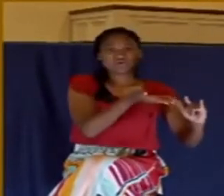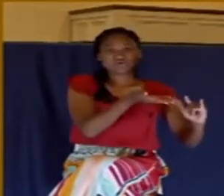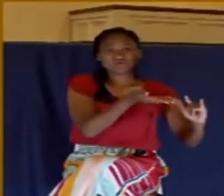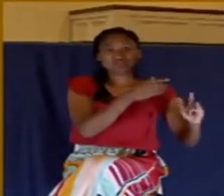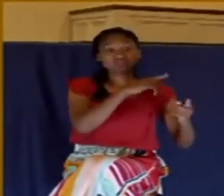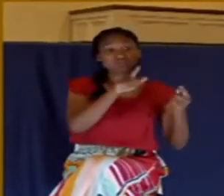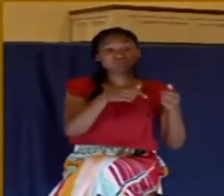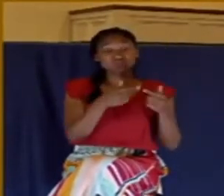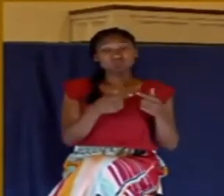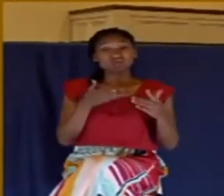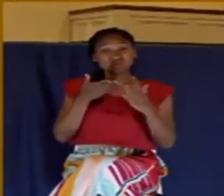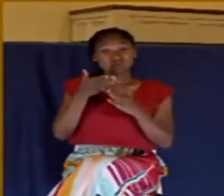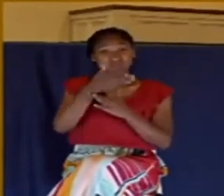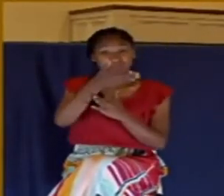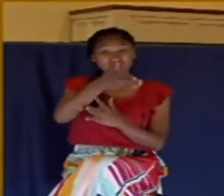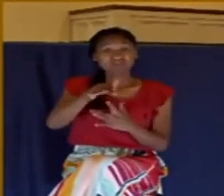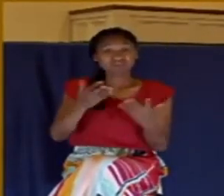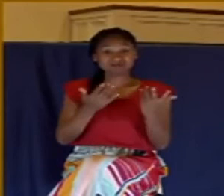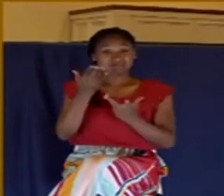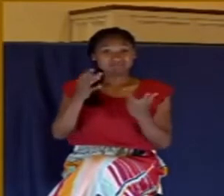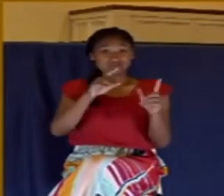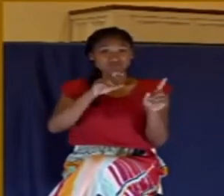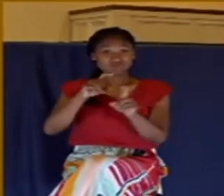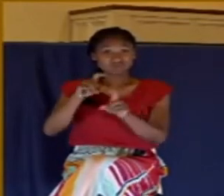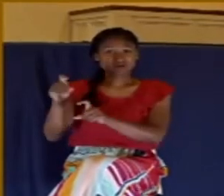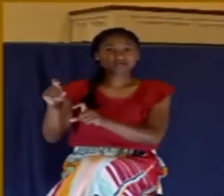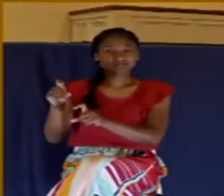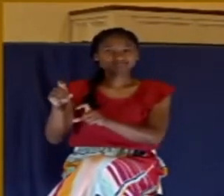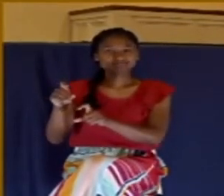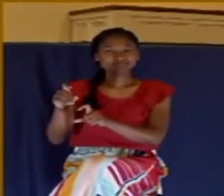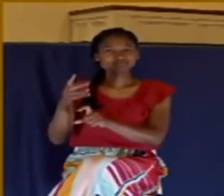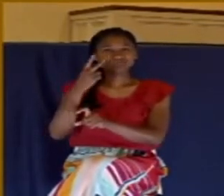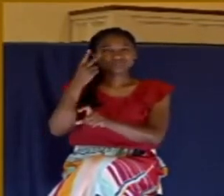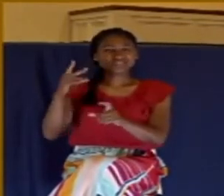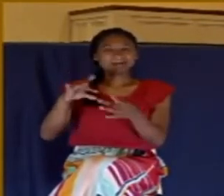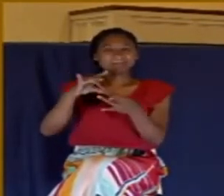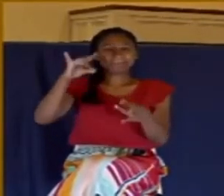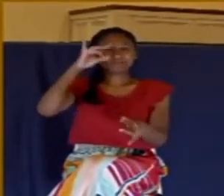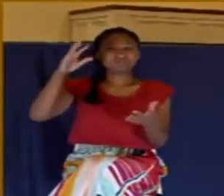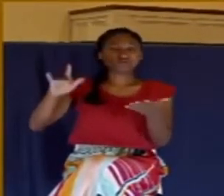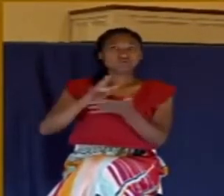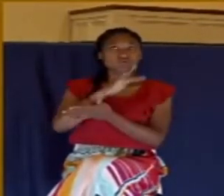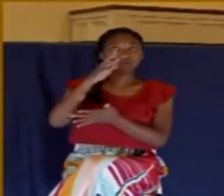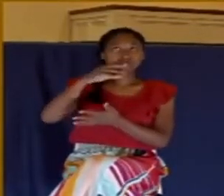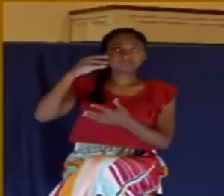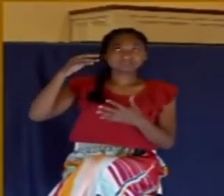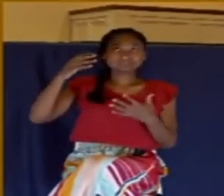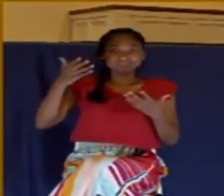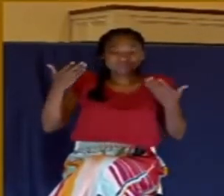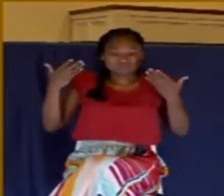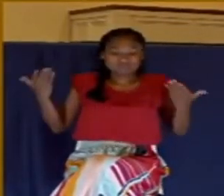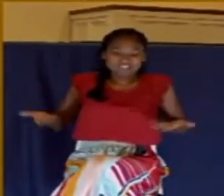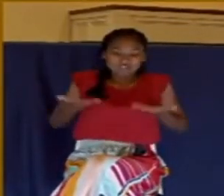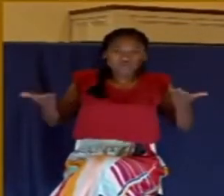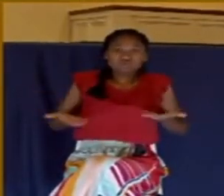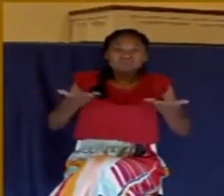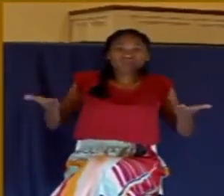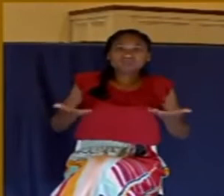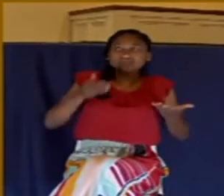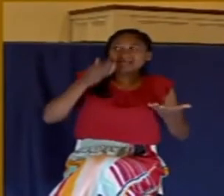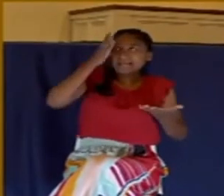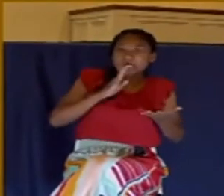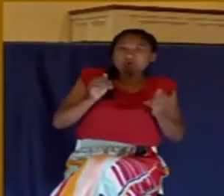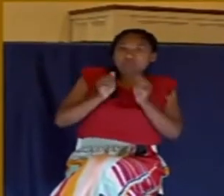through the fiery trial, there's a Spirit of glory that hovers over you. God's with you. And there's